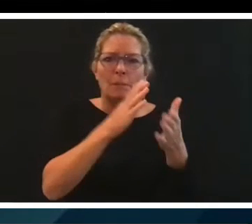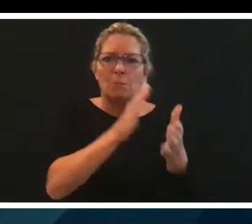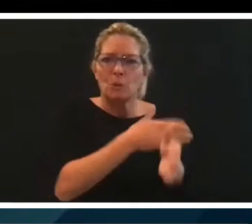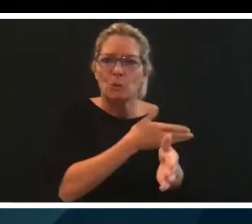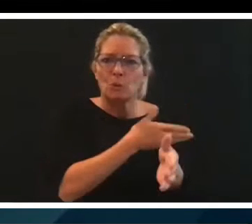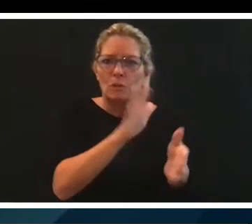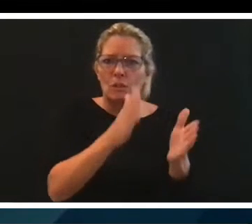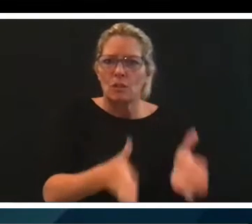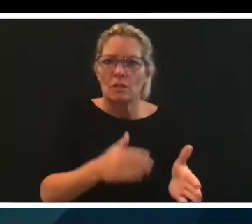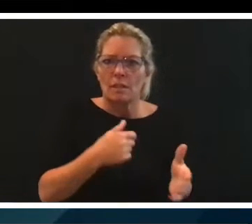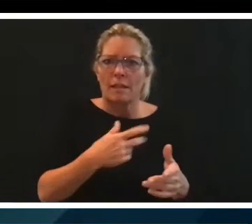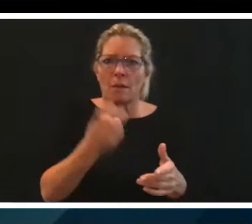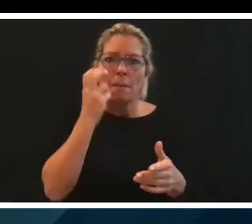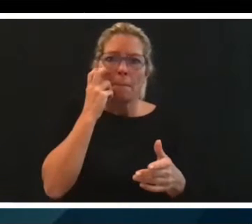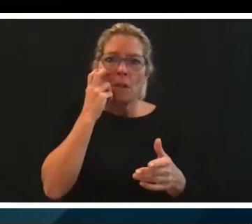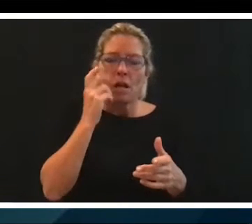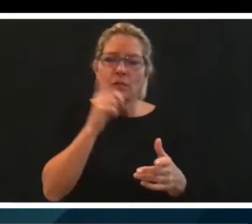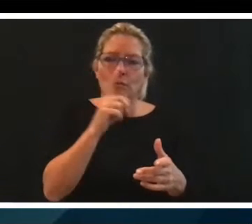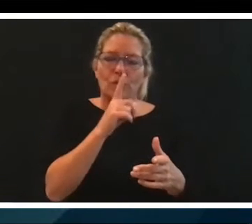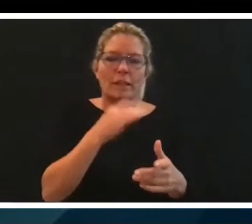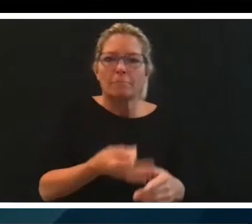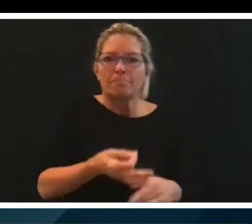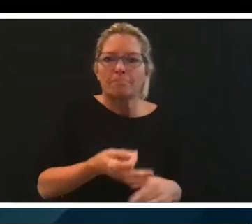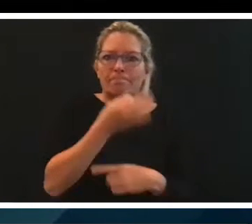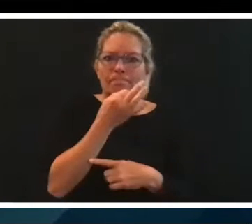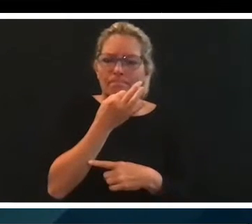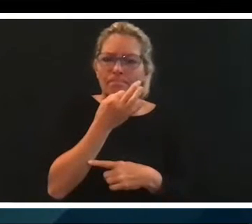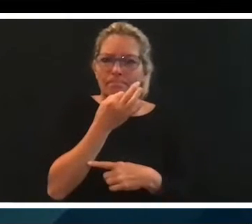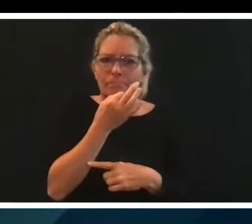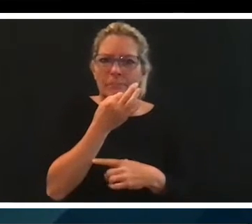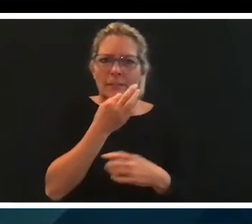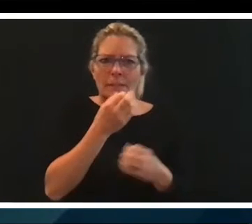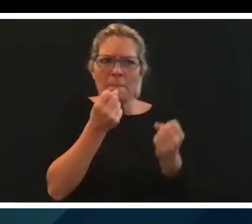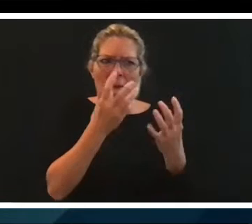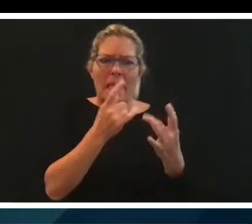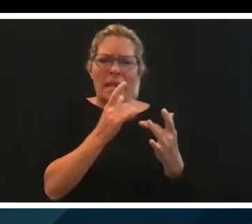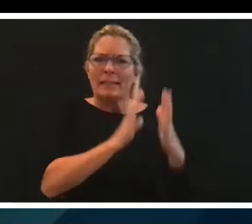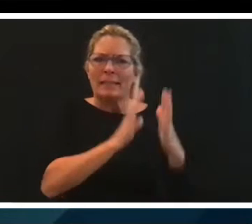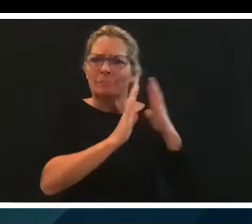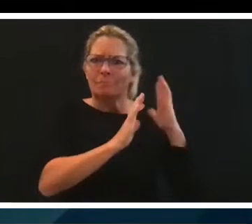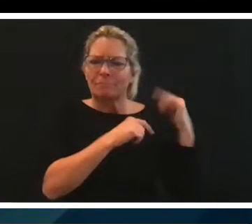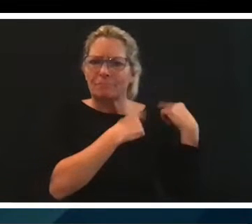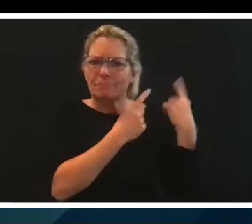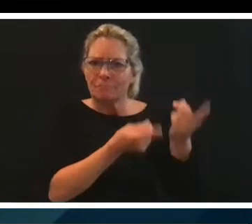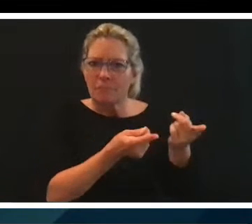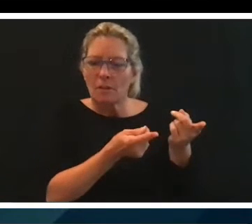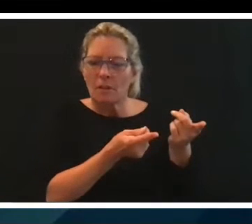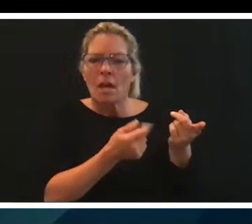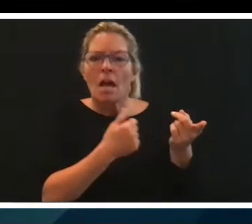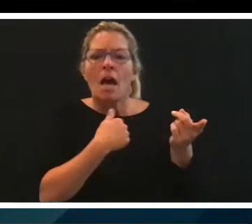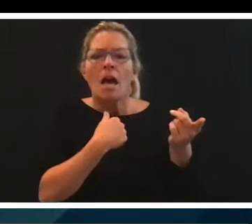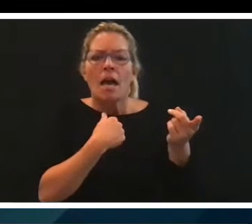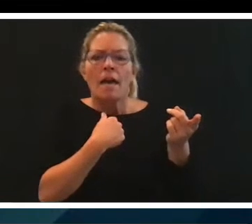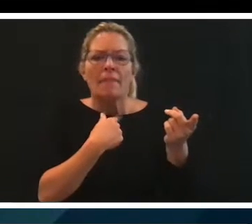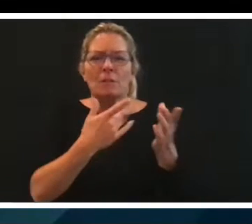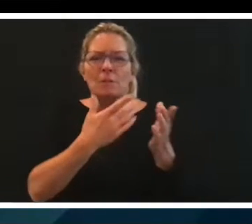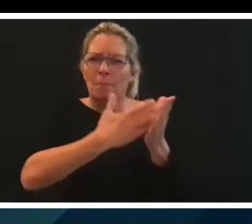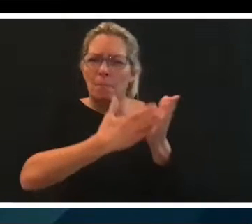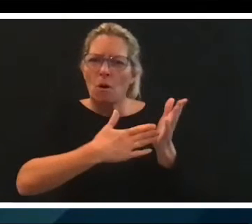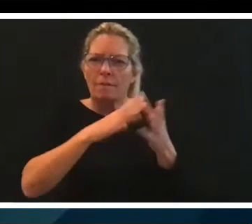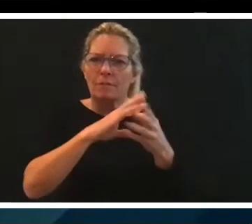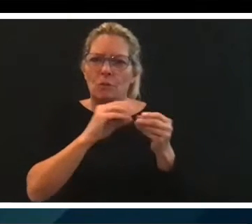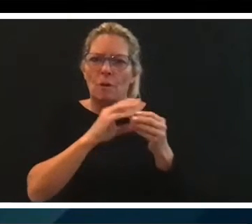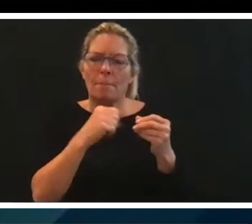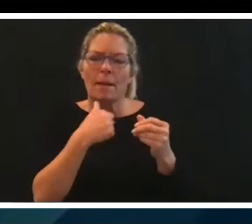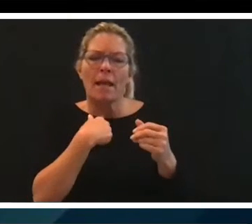um, that's only part of the story there. But I'm curious, kind of what your journey was and how your